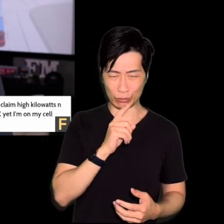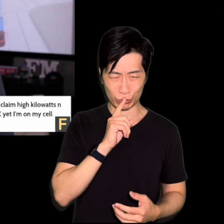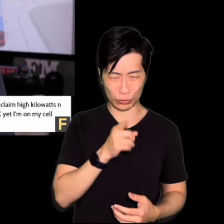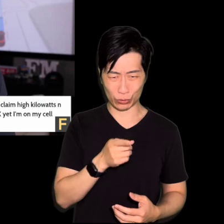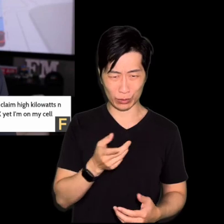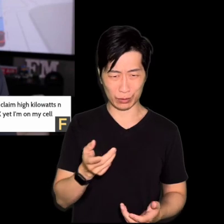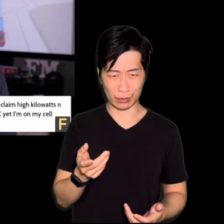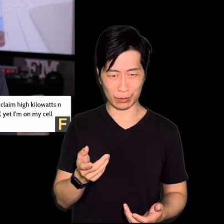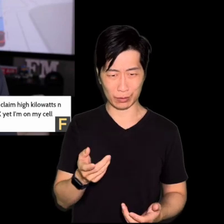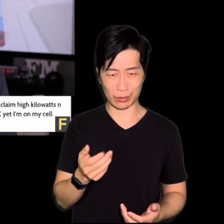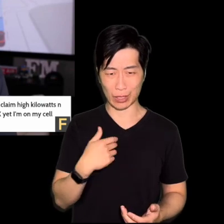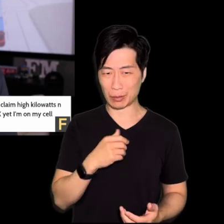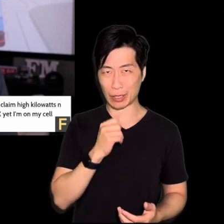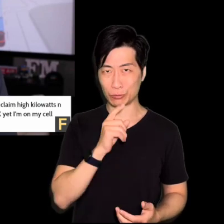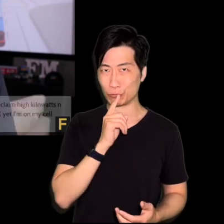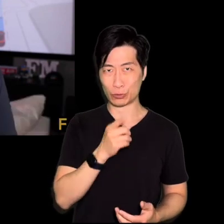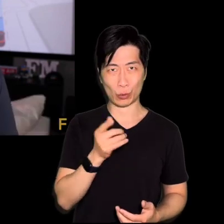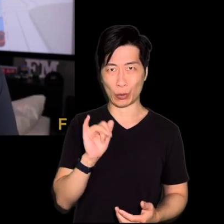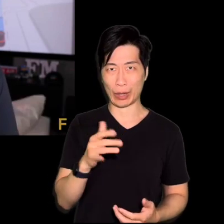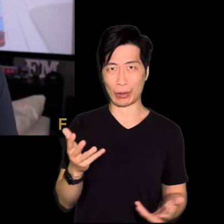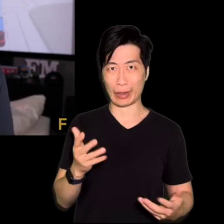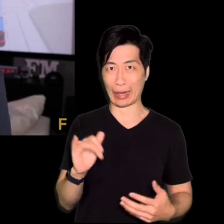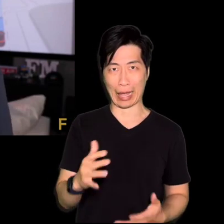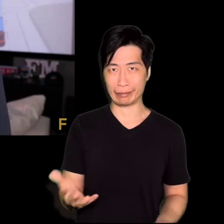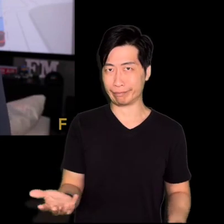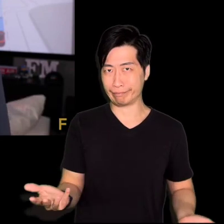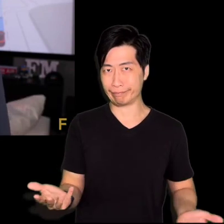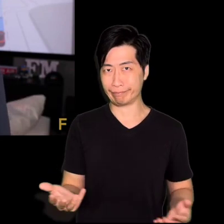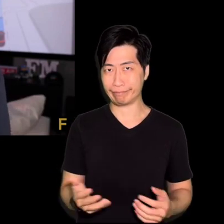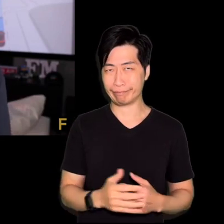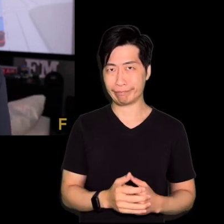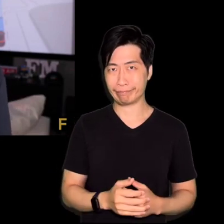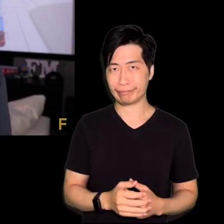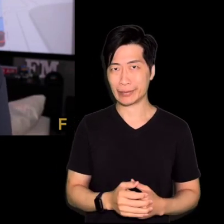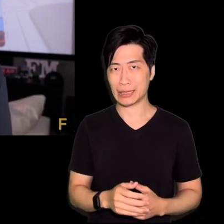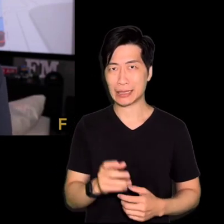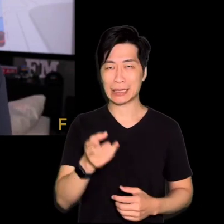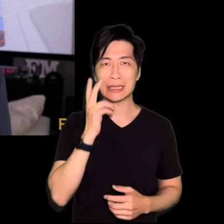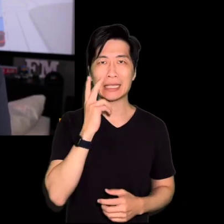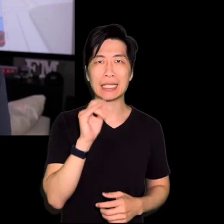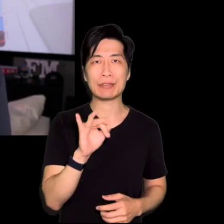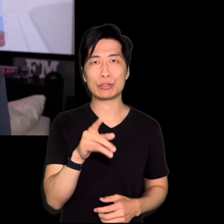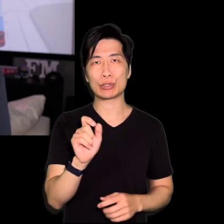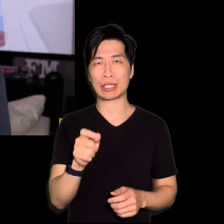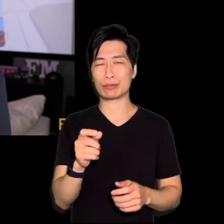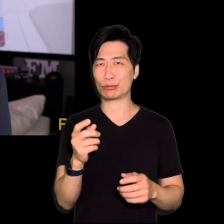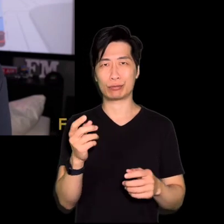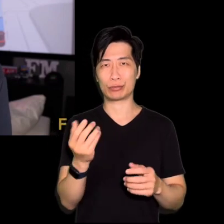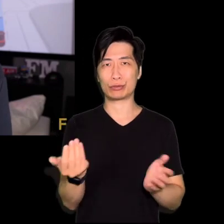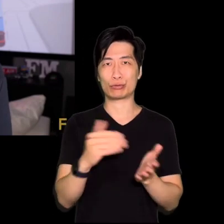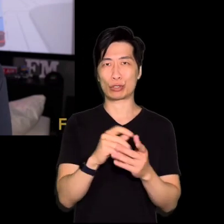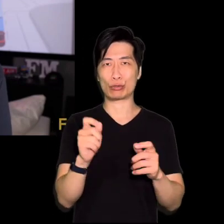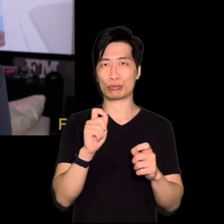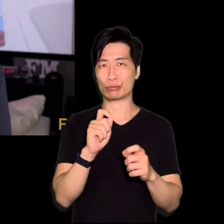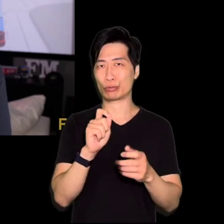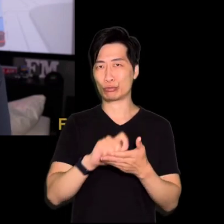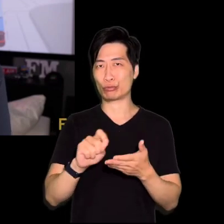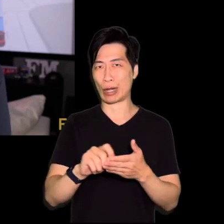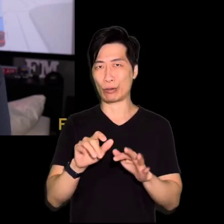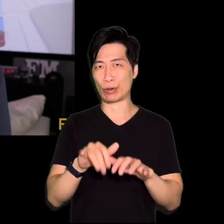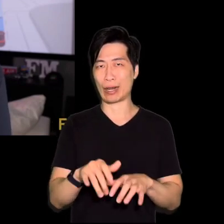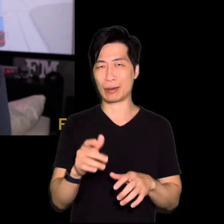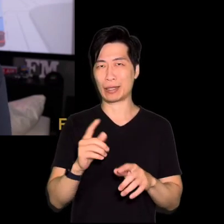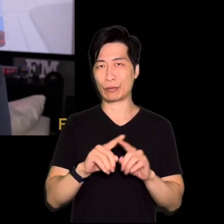yeah, sorry, I'm not really sure. I'm not really sure what that is. Please see if you can rewrite